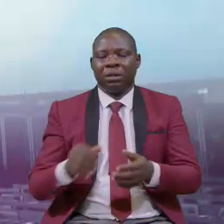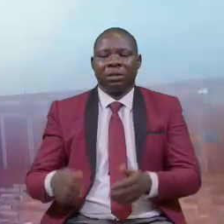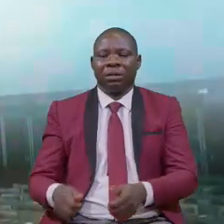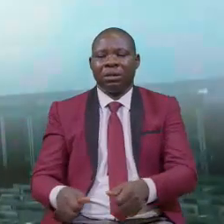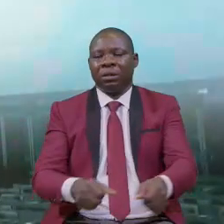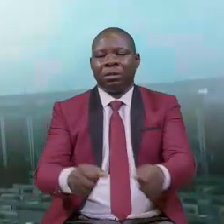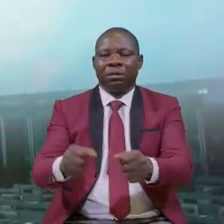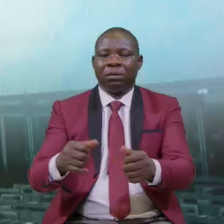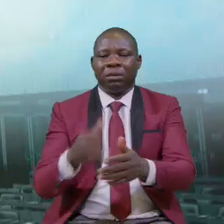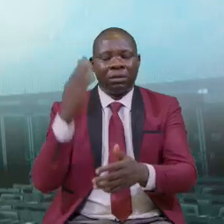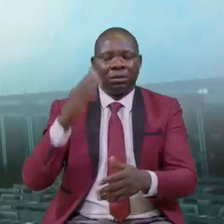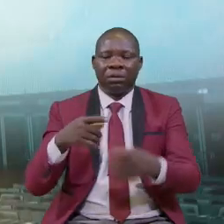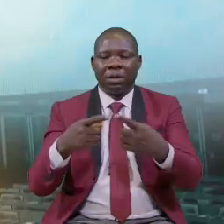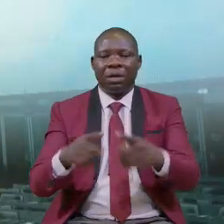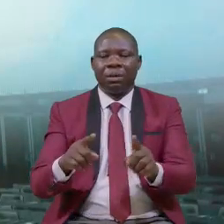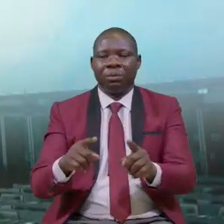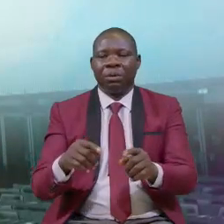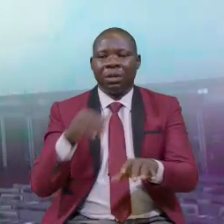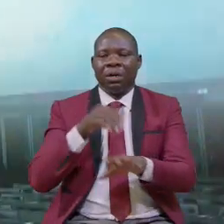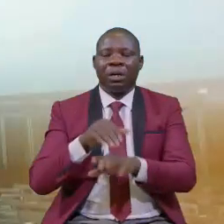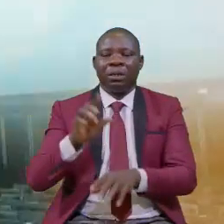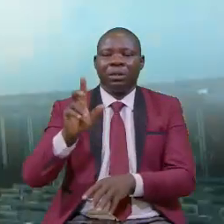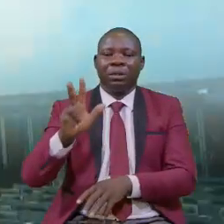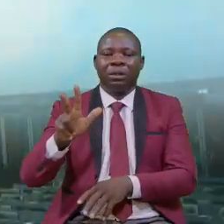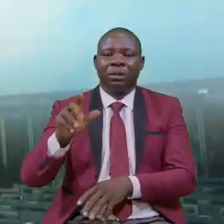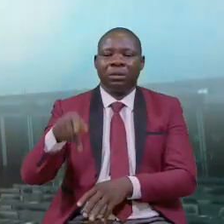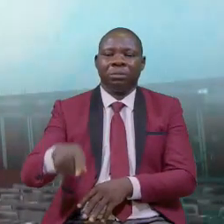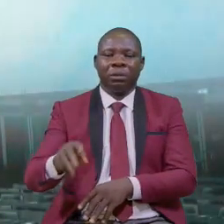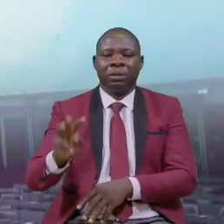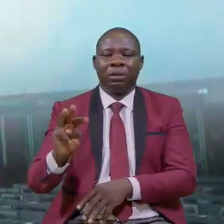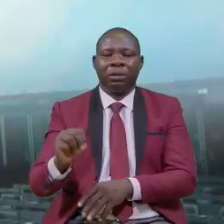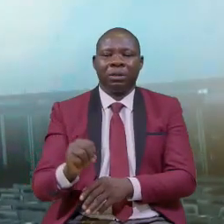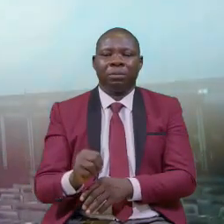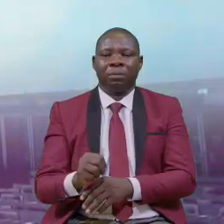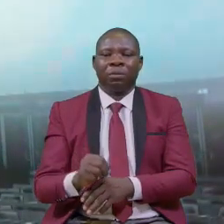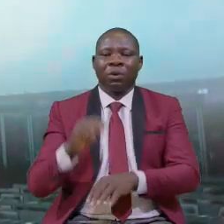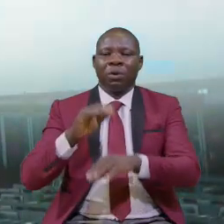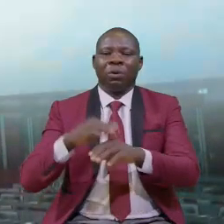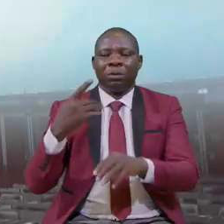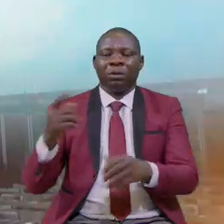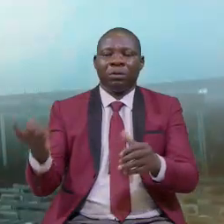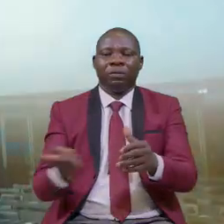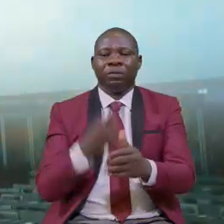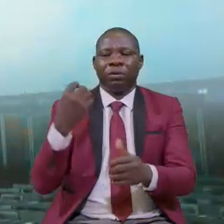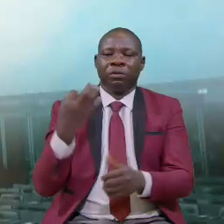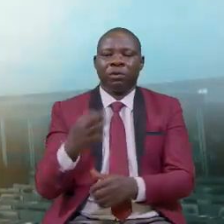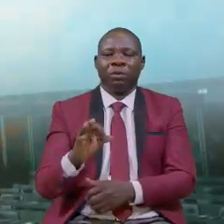It will hold at 3 p.m. on the 1st